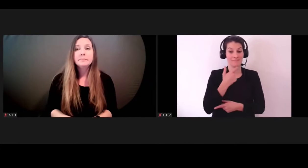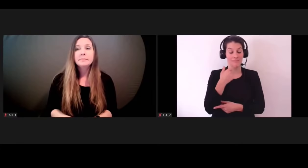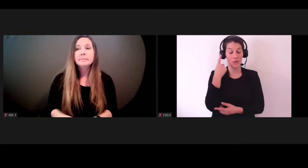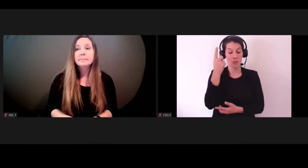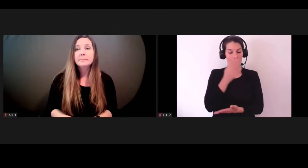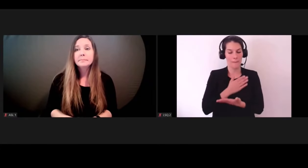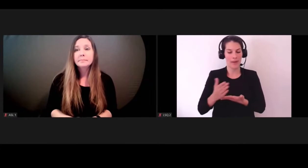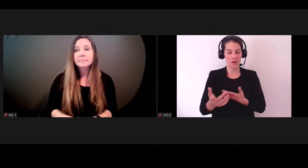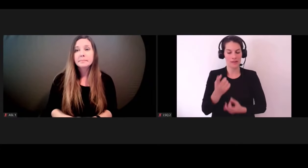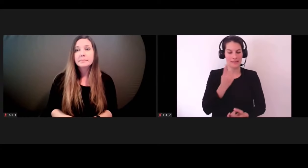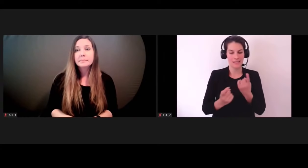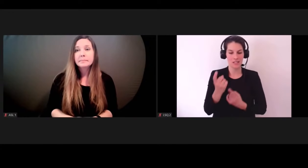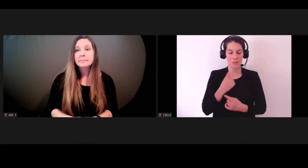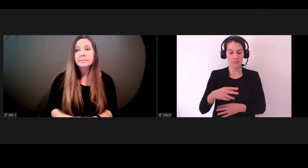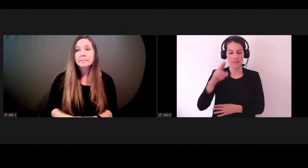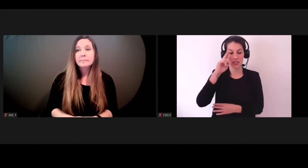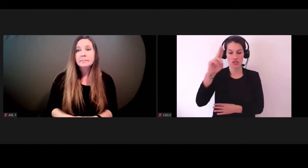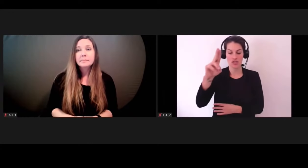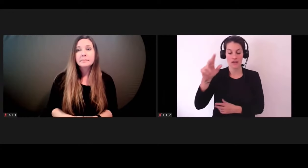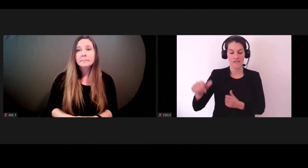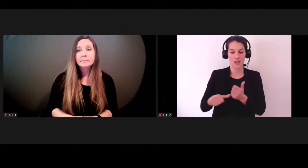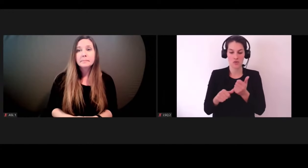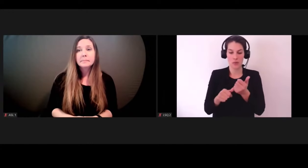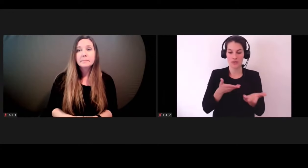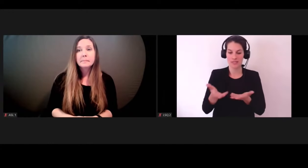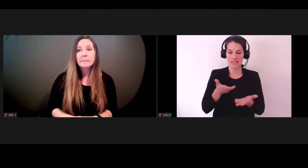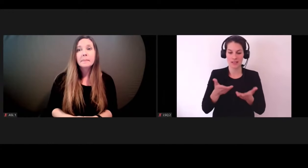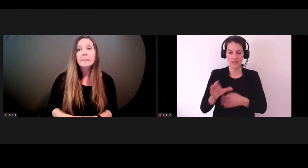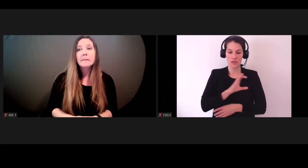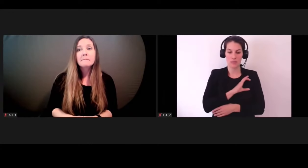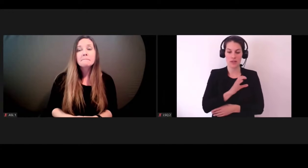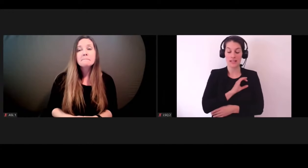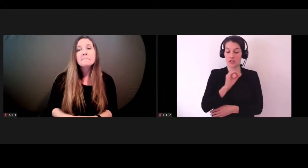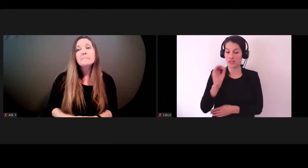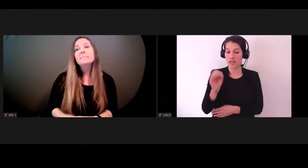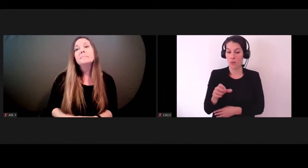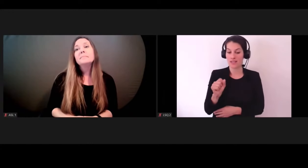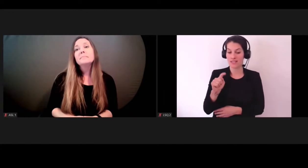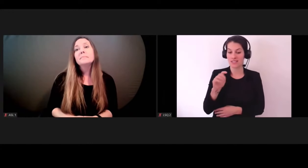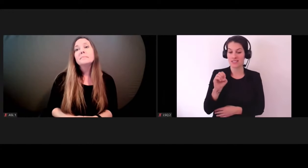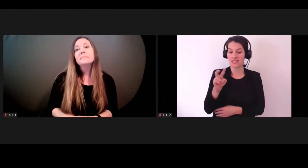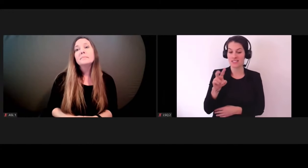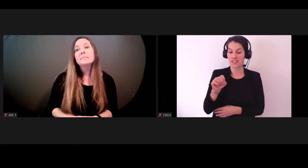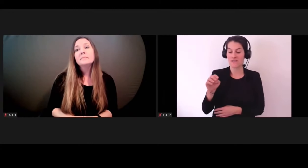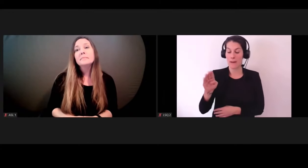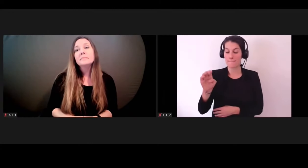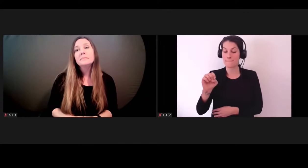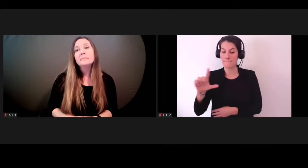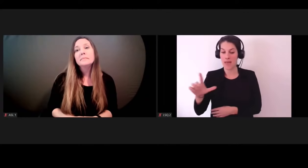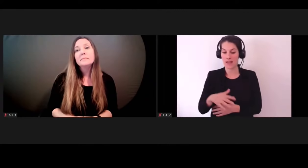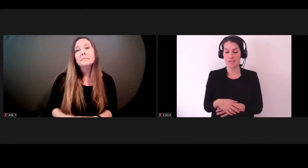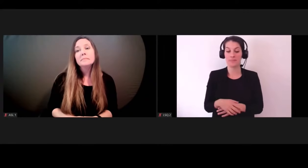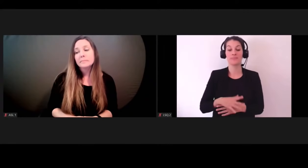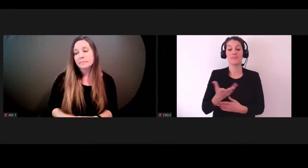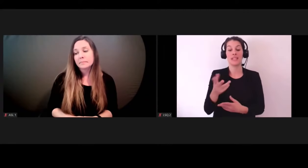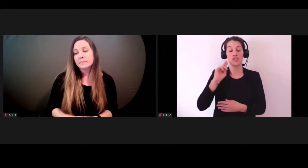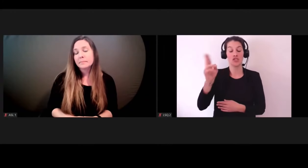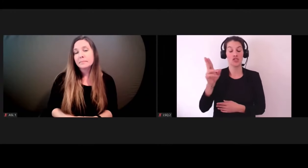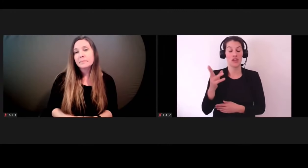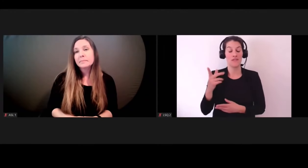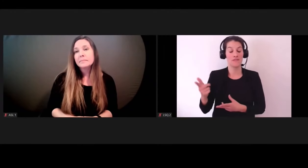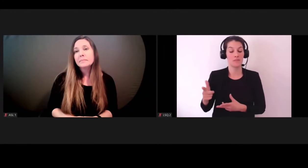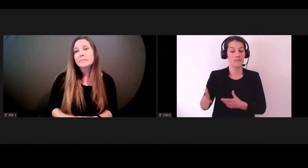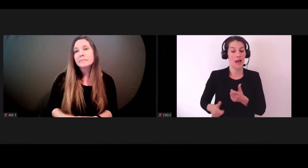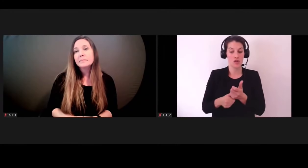questions, le chef adjoint du service de police d'Ottawa, Steve Bell, la chef adjointe par intérim du service de